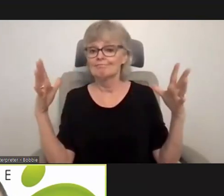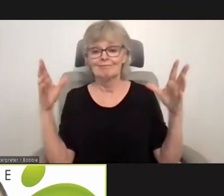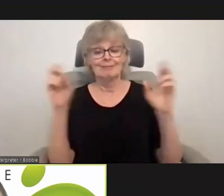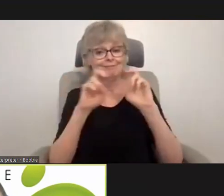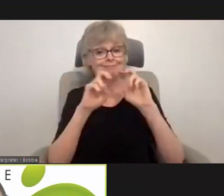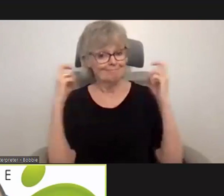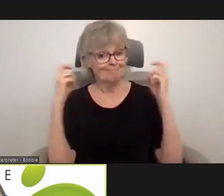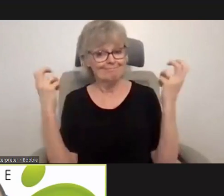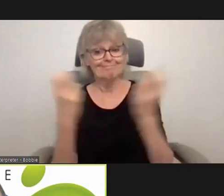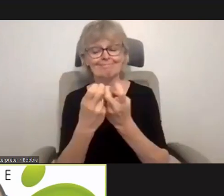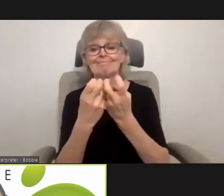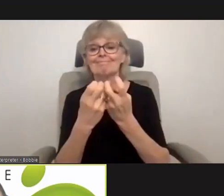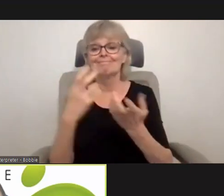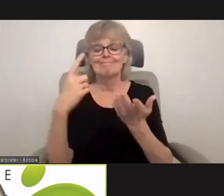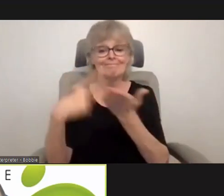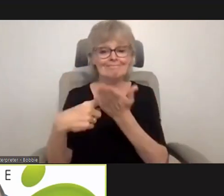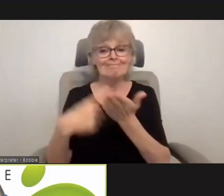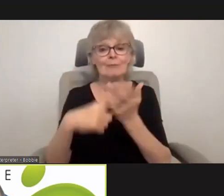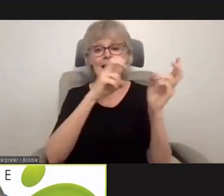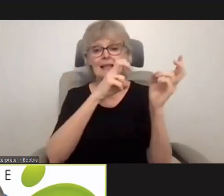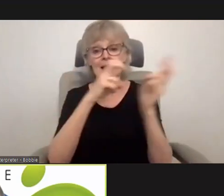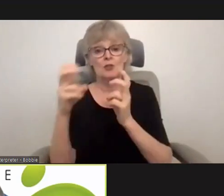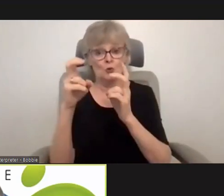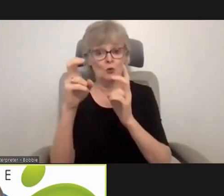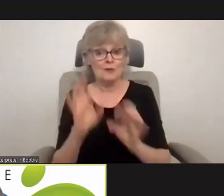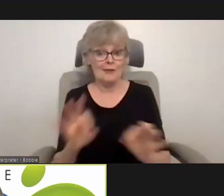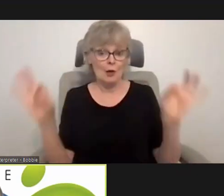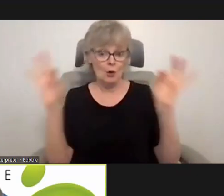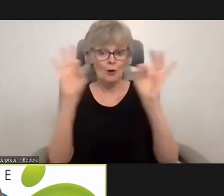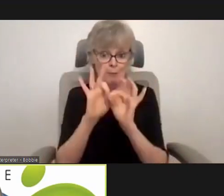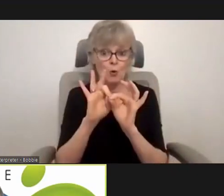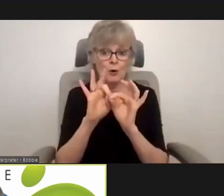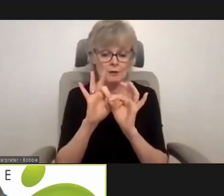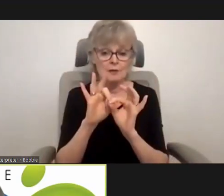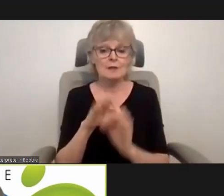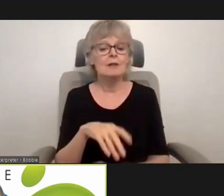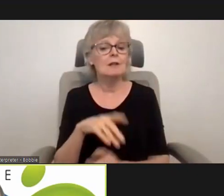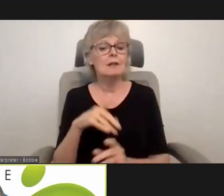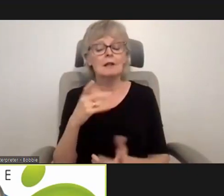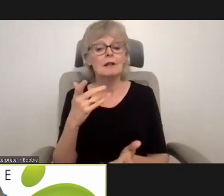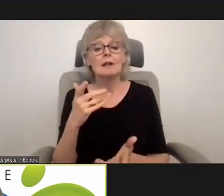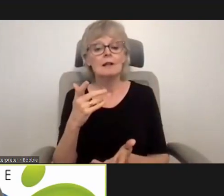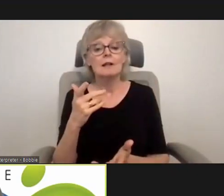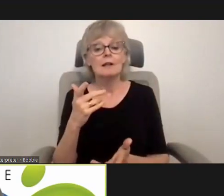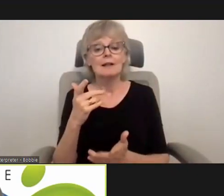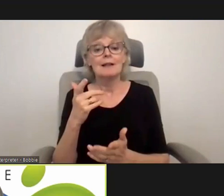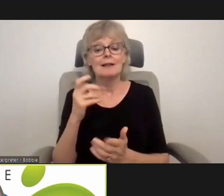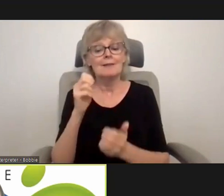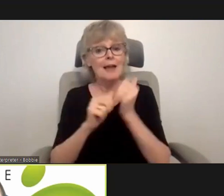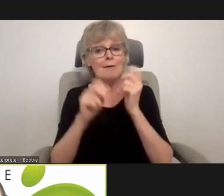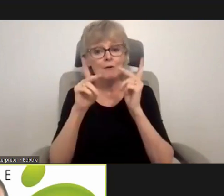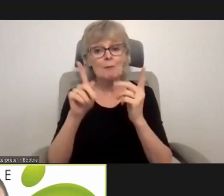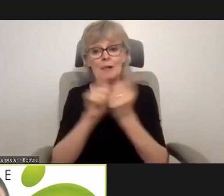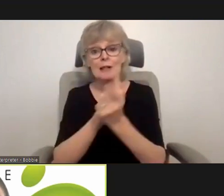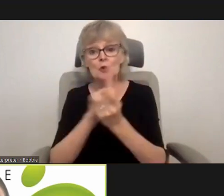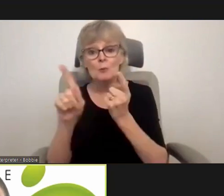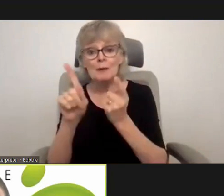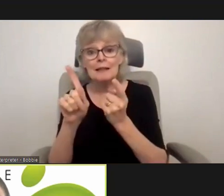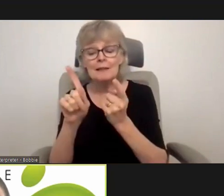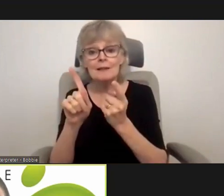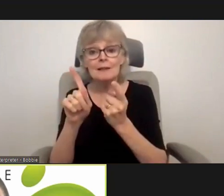table talking about issues that are important to them. And the idea is everyone you meet knows something you